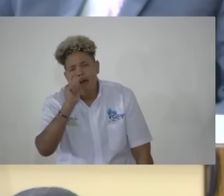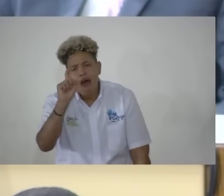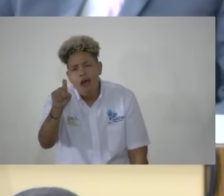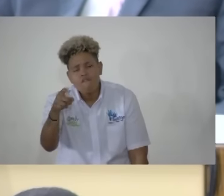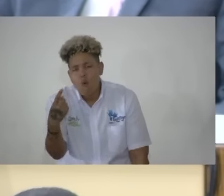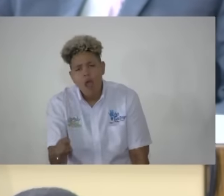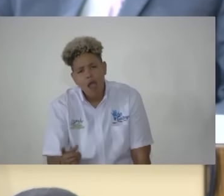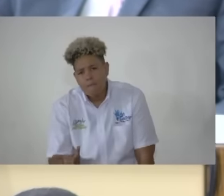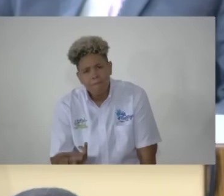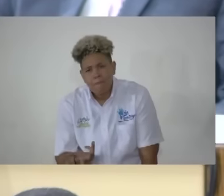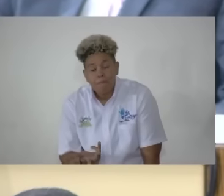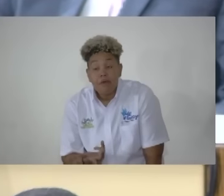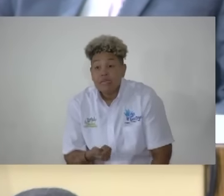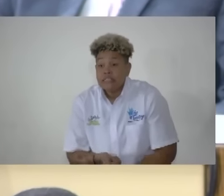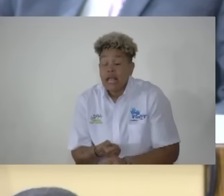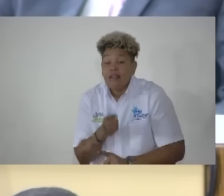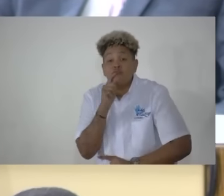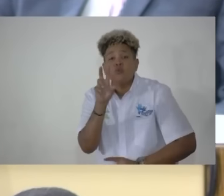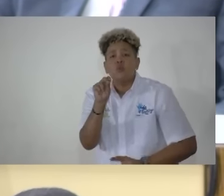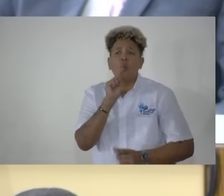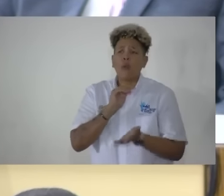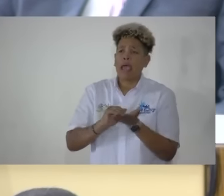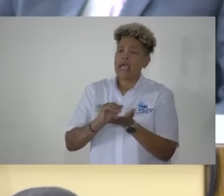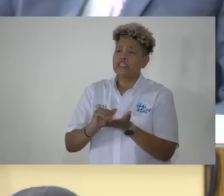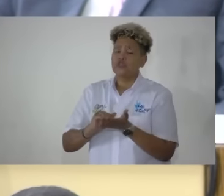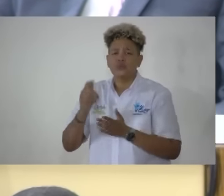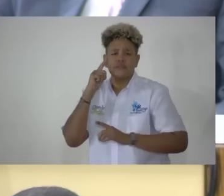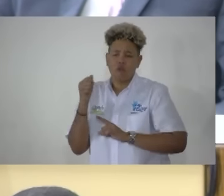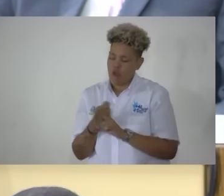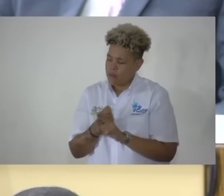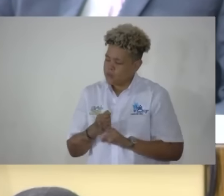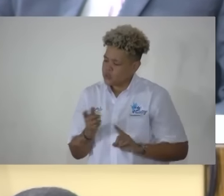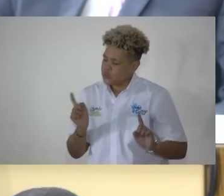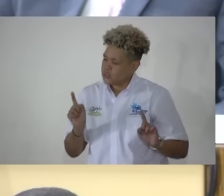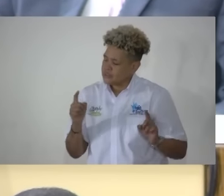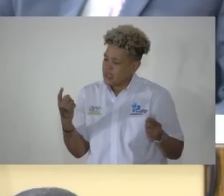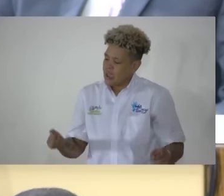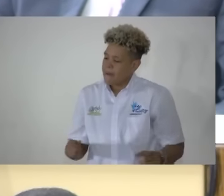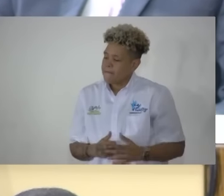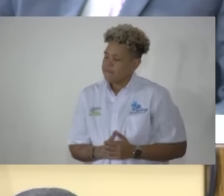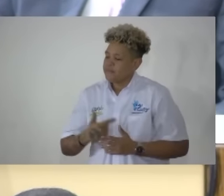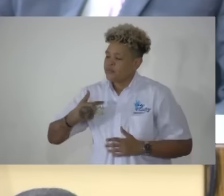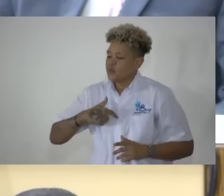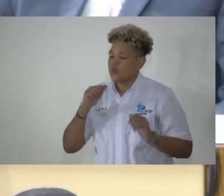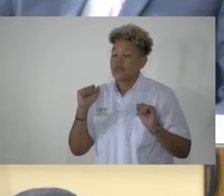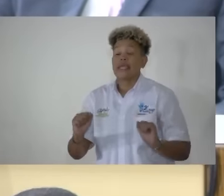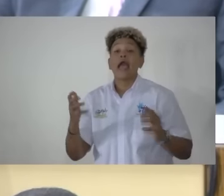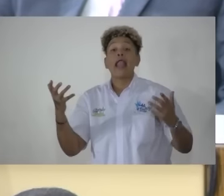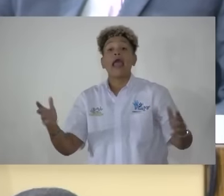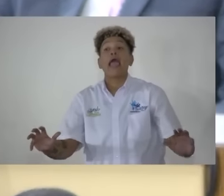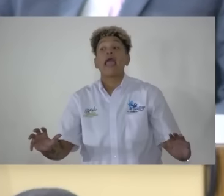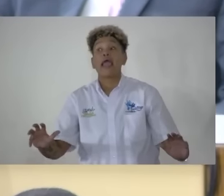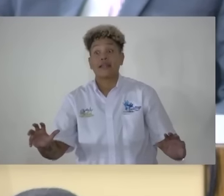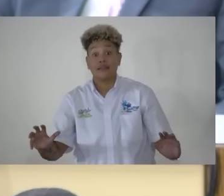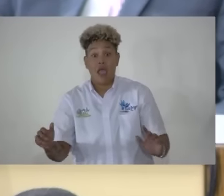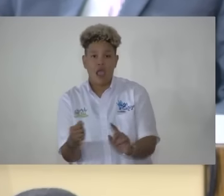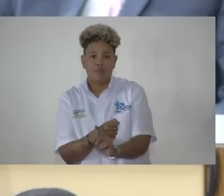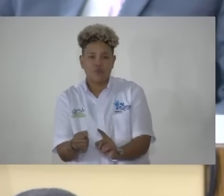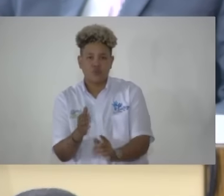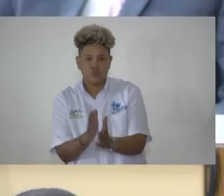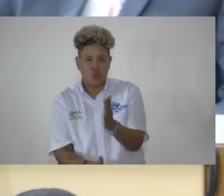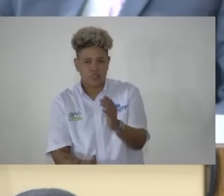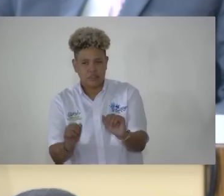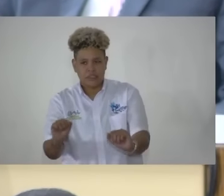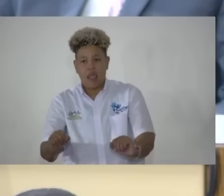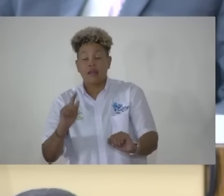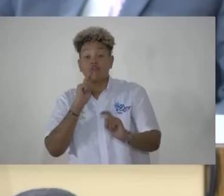happen. There is no excuse for abuse. And we can end the abuse.